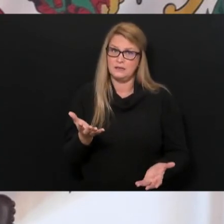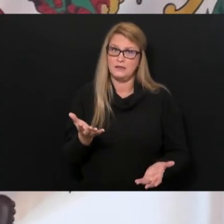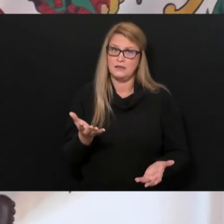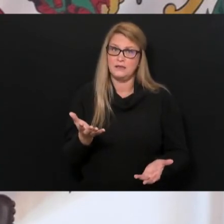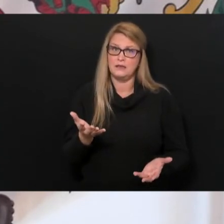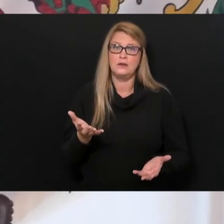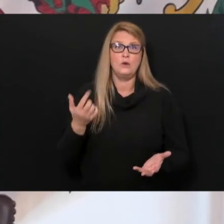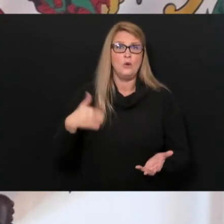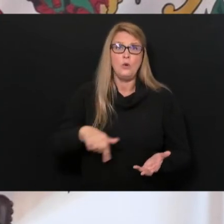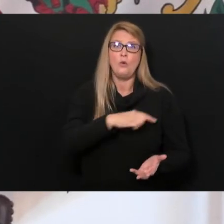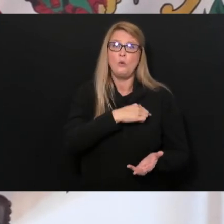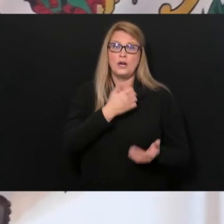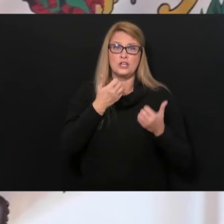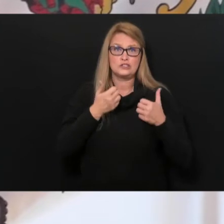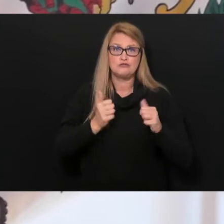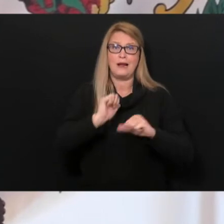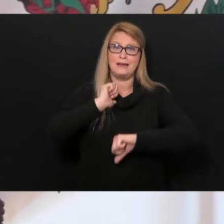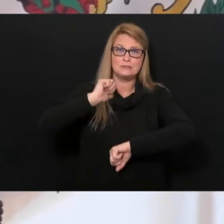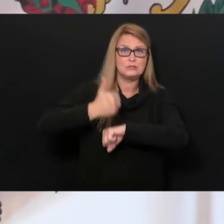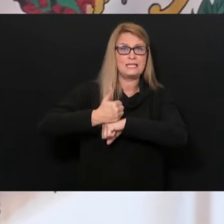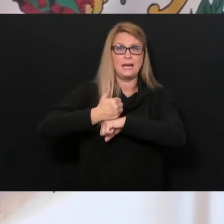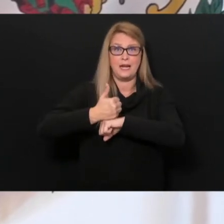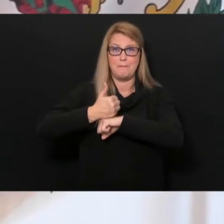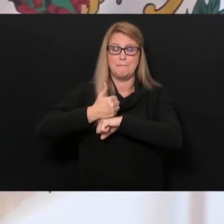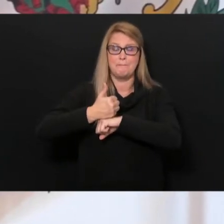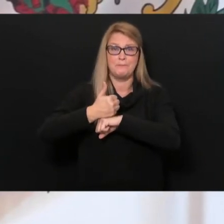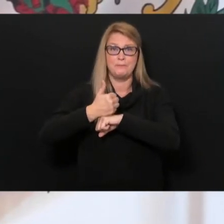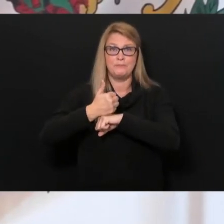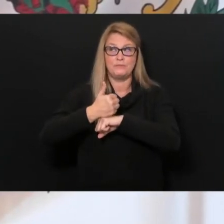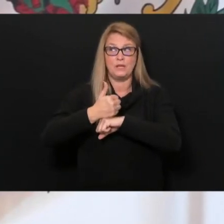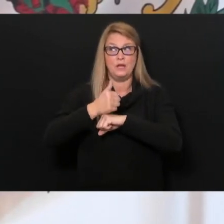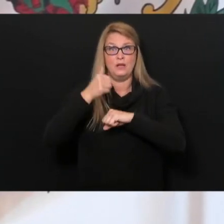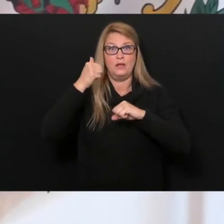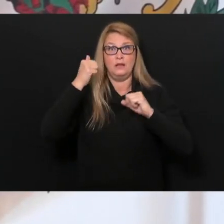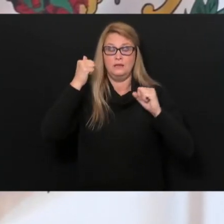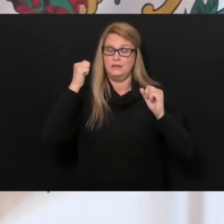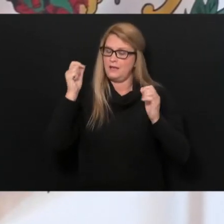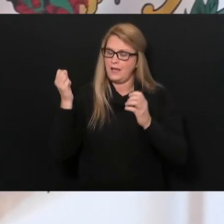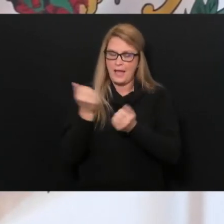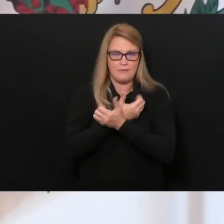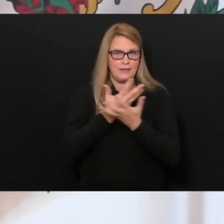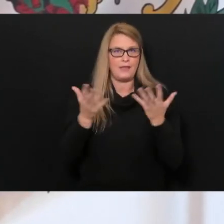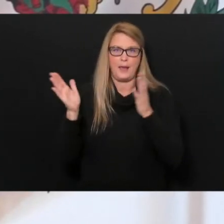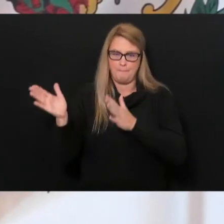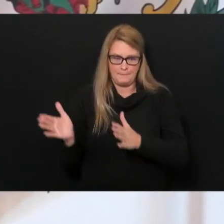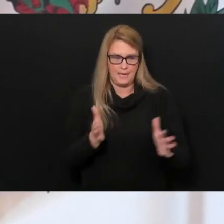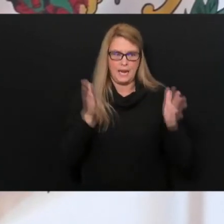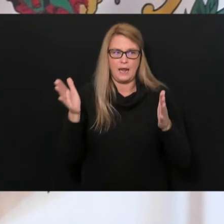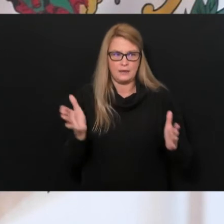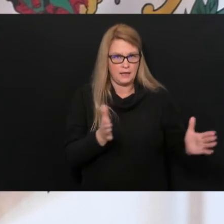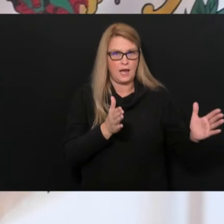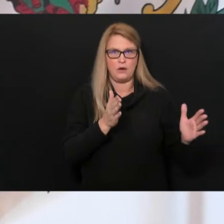We're trying to get set up, and then we're going to get set up, and we'll be orderly, and that'll all be really good.